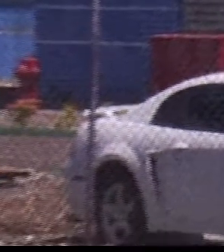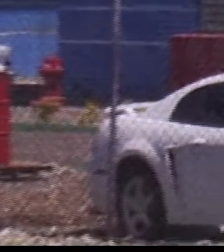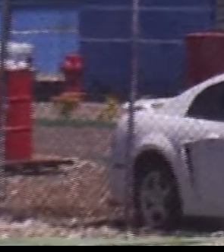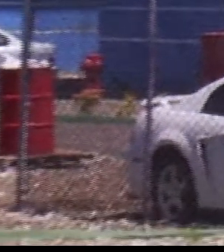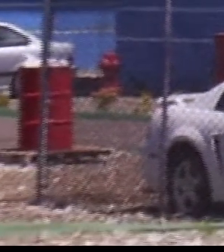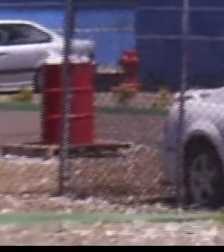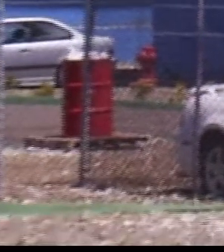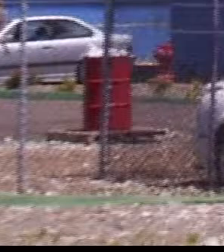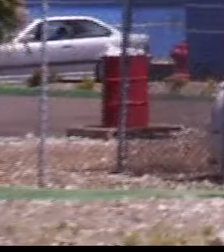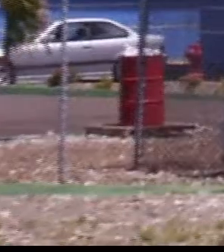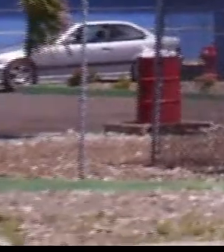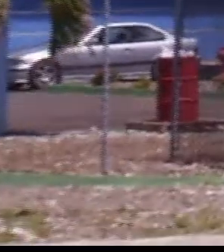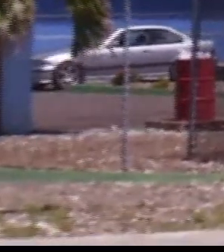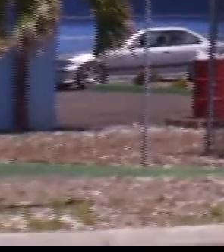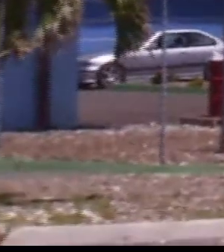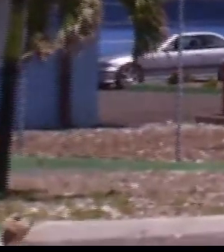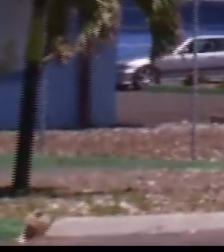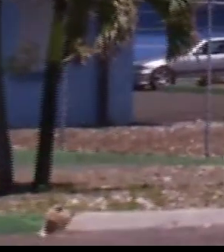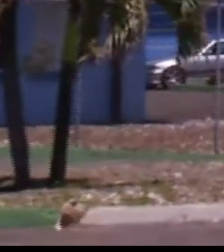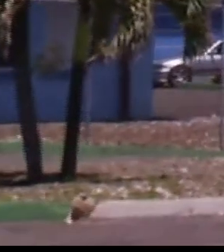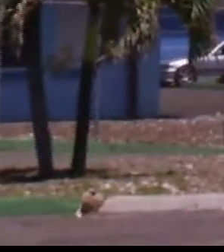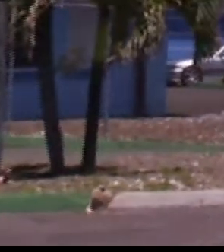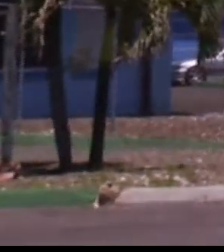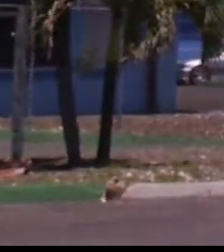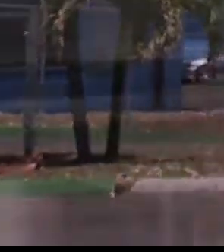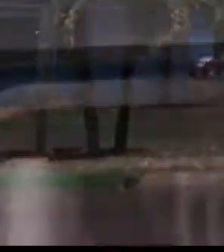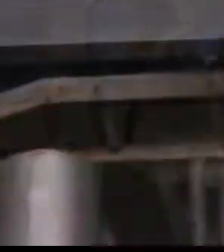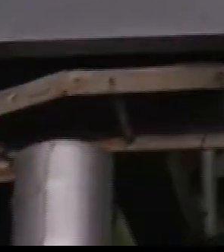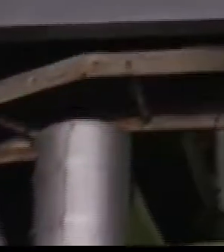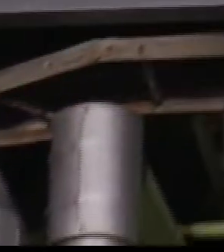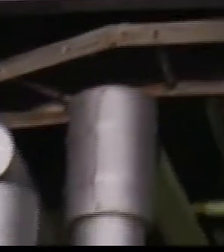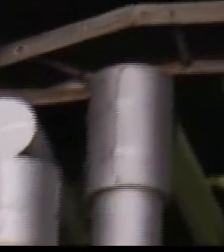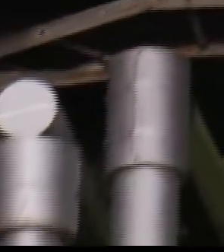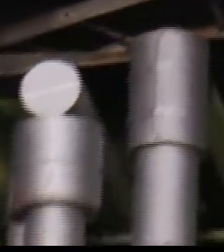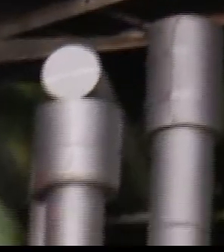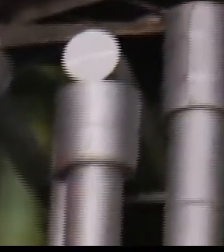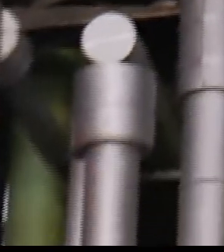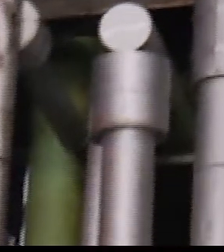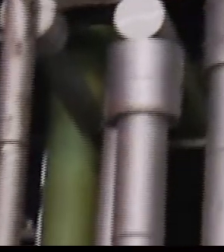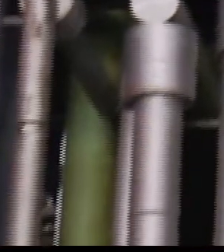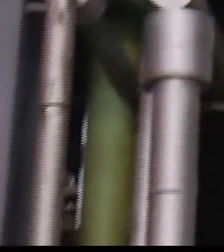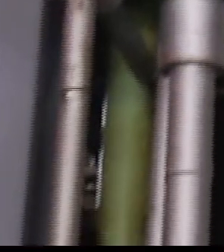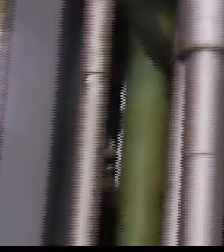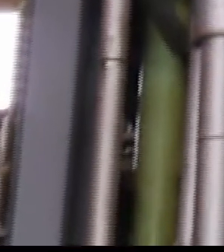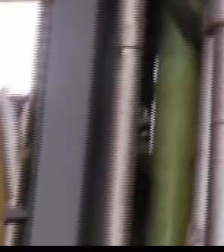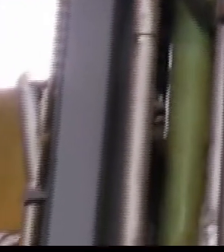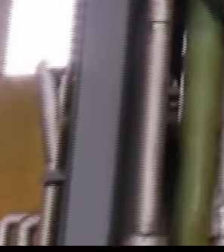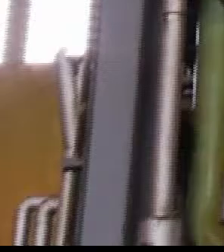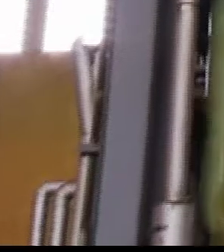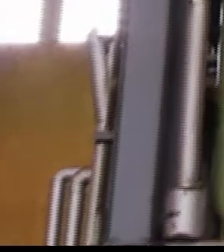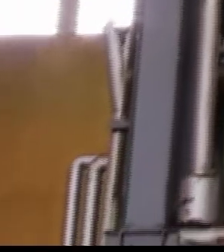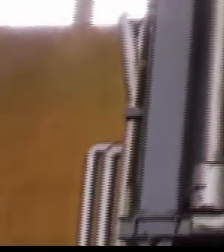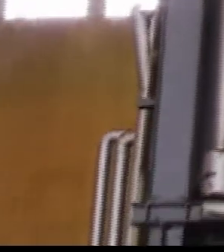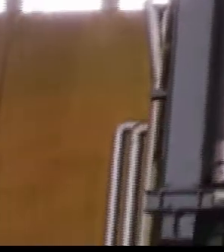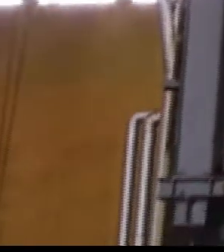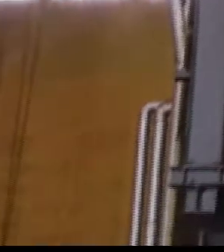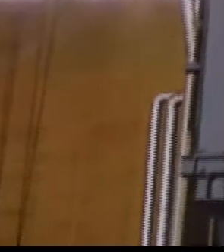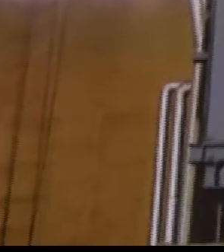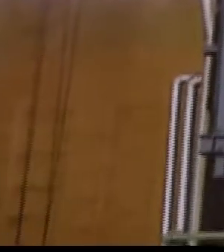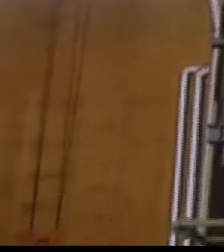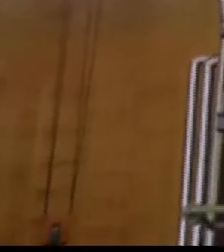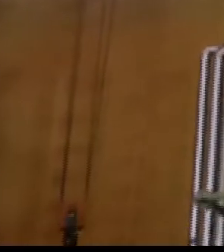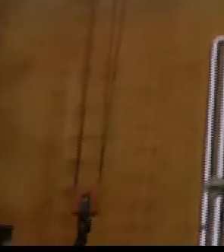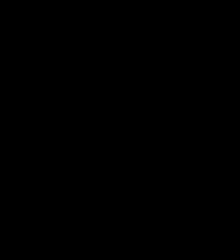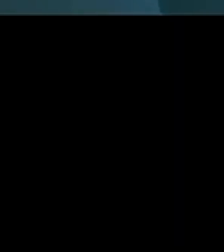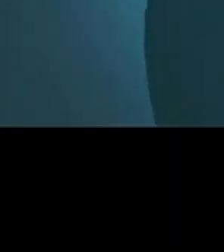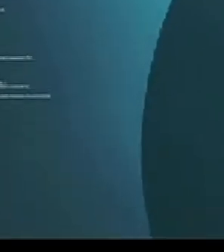And the Bahamas Electricity Corporation received rented generators in a few days. So don't go anywhere. The Bahamas Tonight, the weekend edition, starts